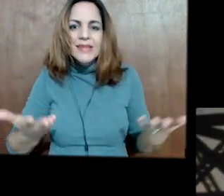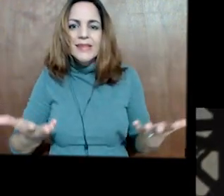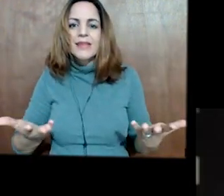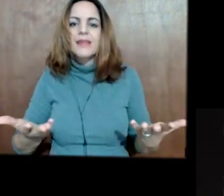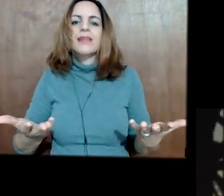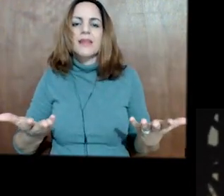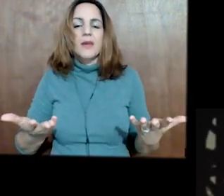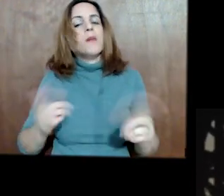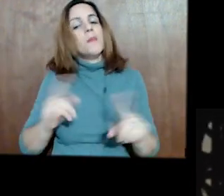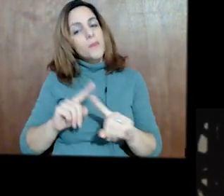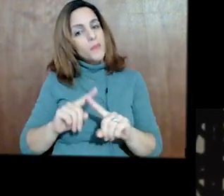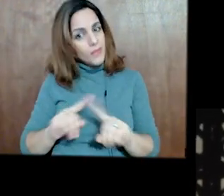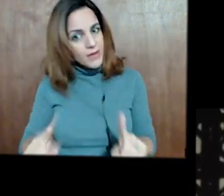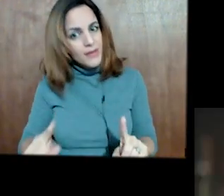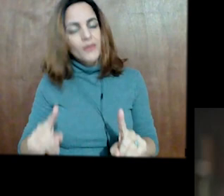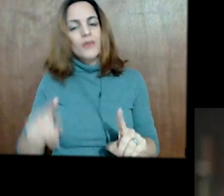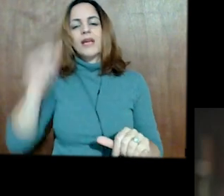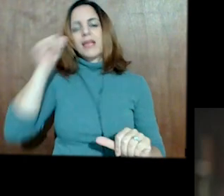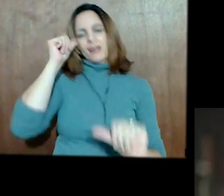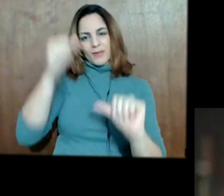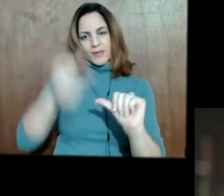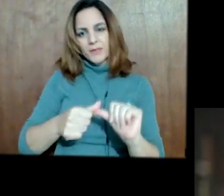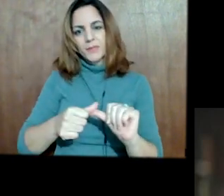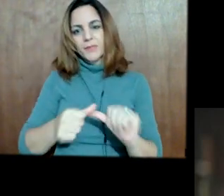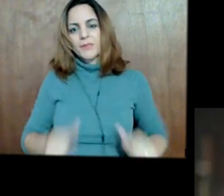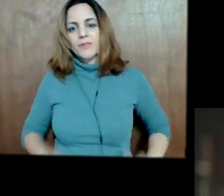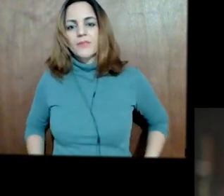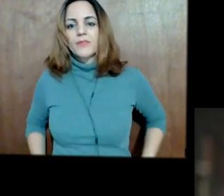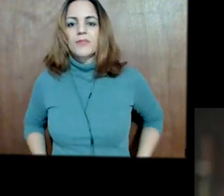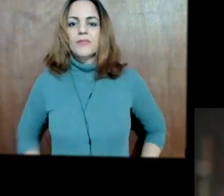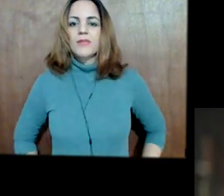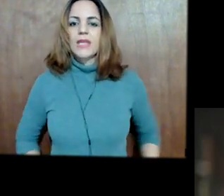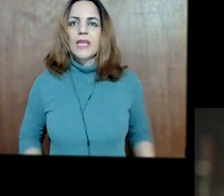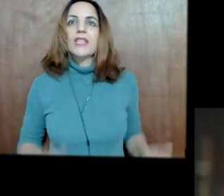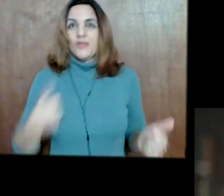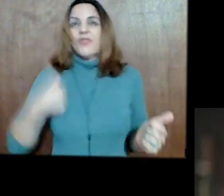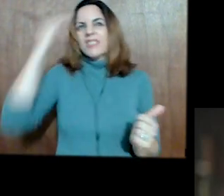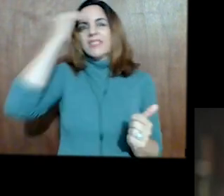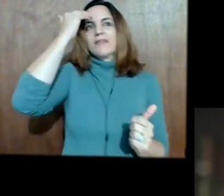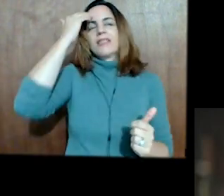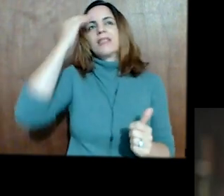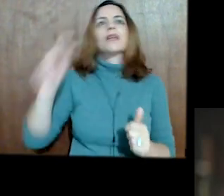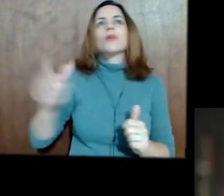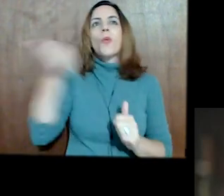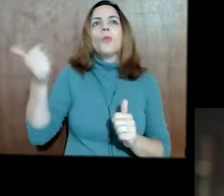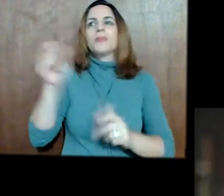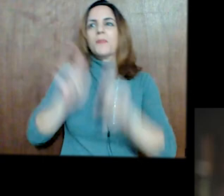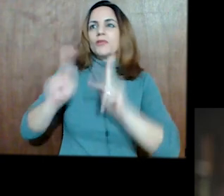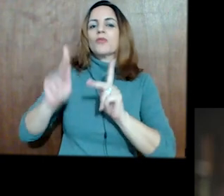But keep in mind, I had behind me one of the most powerful left-wing organizations of that